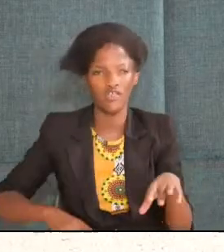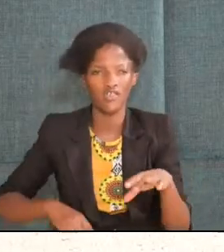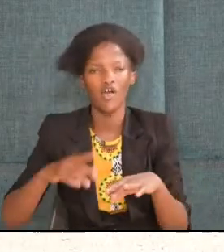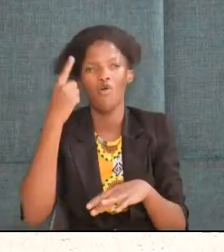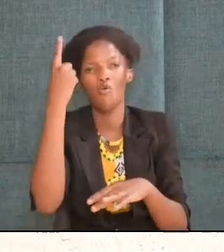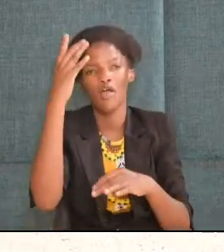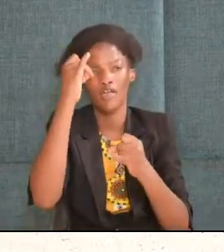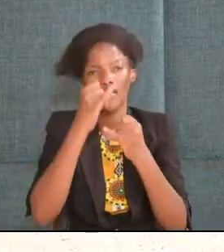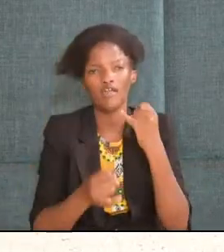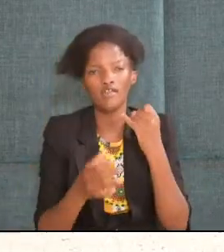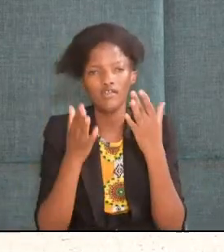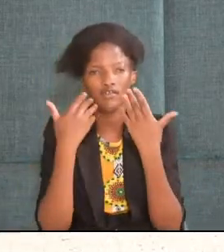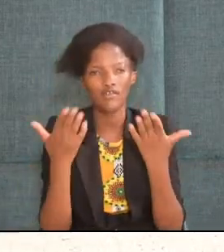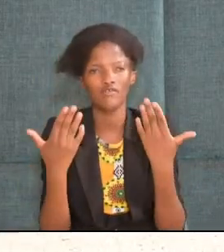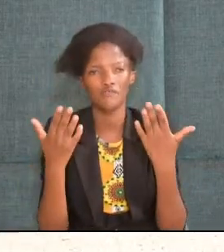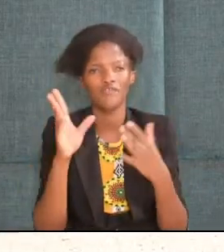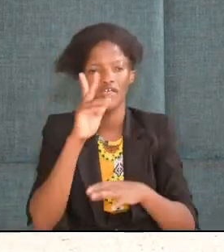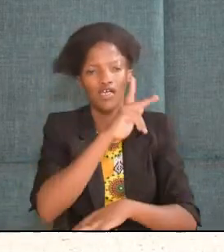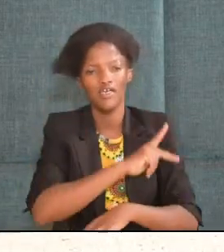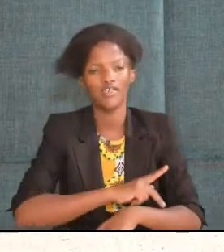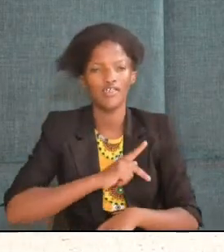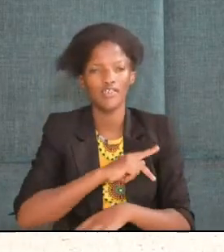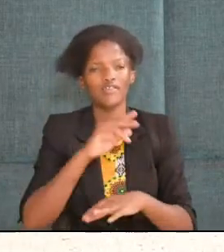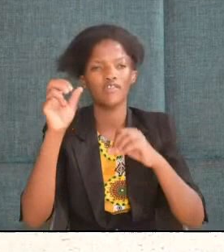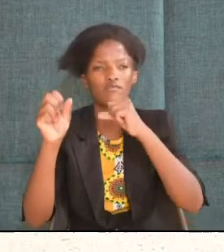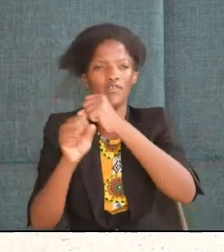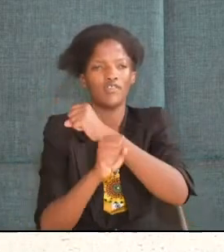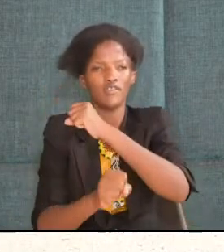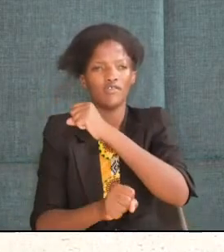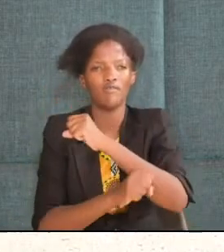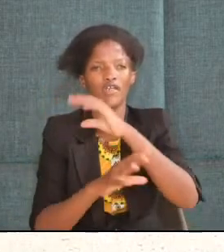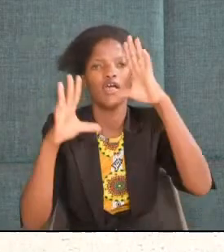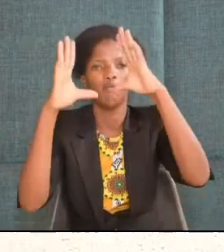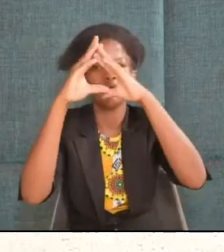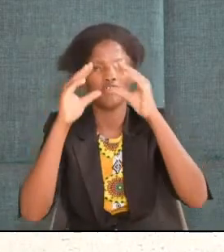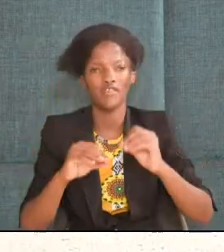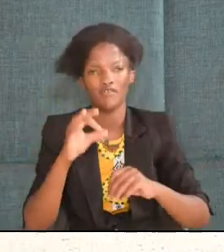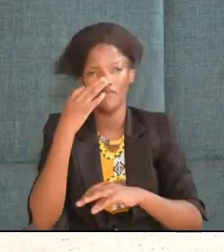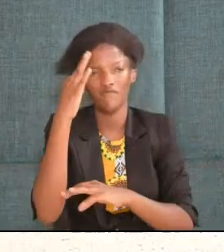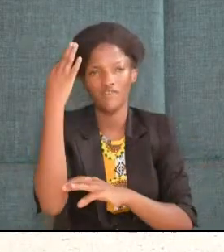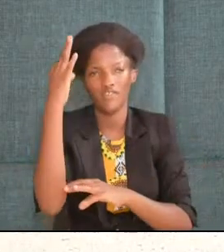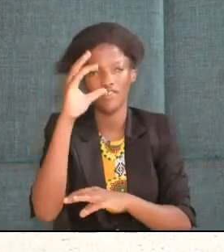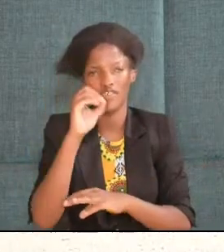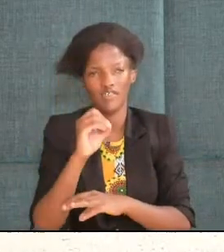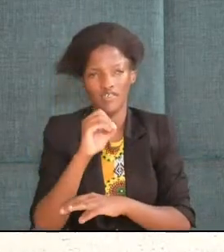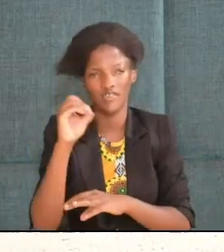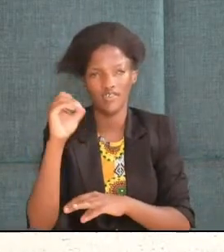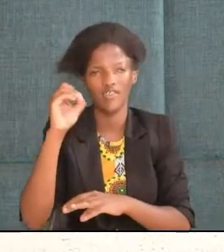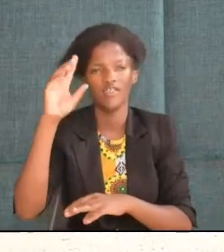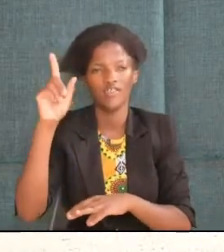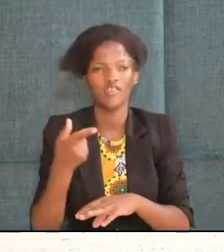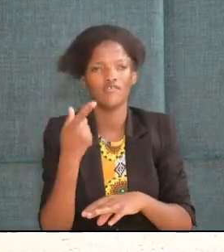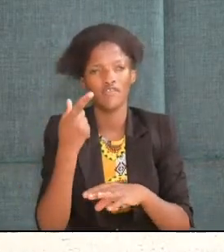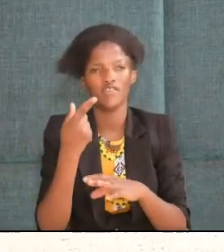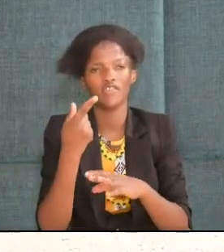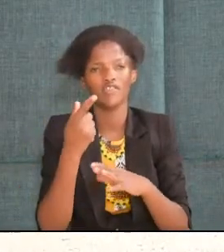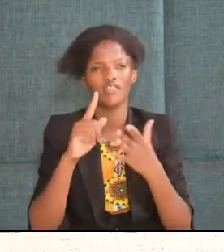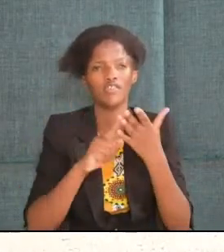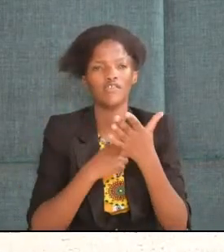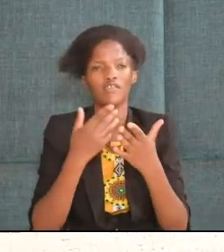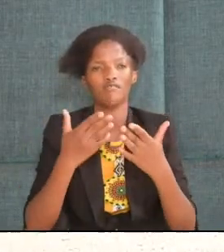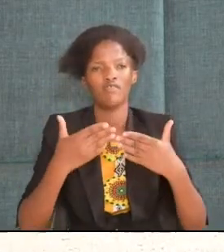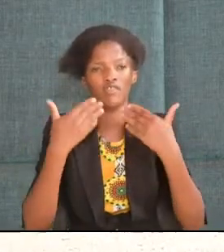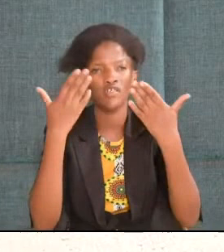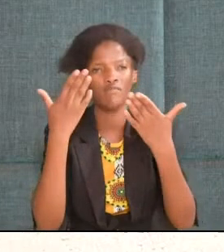last thing. Kindly consider supporting our budget of 300,000 Kenya shillings by sending your contributions to